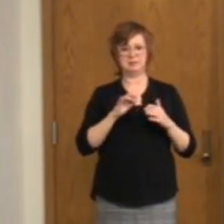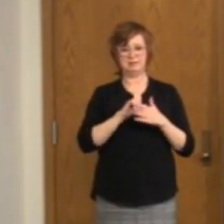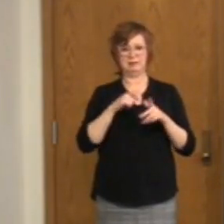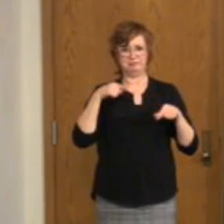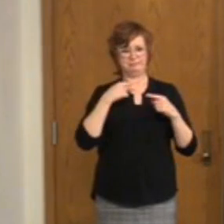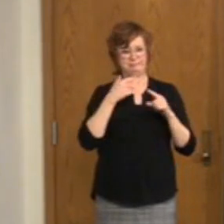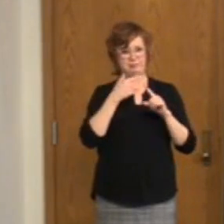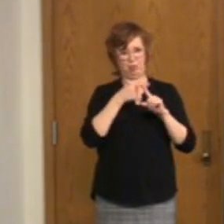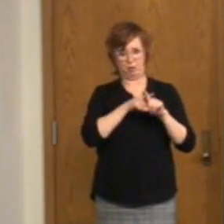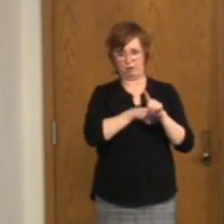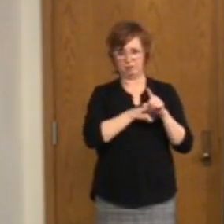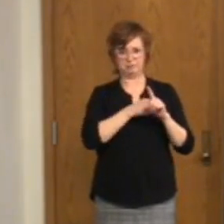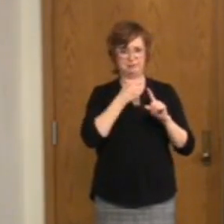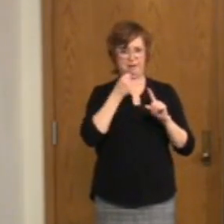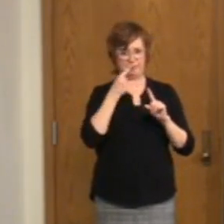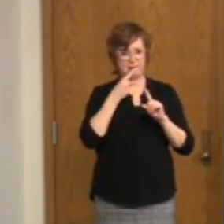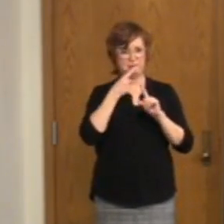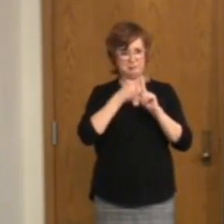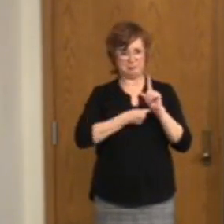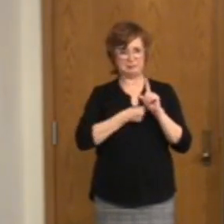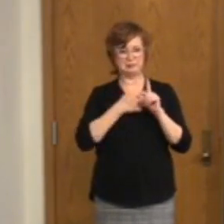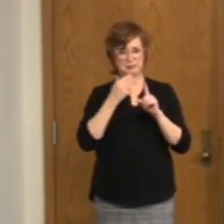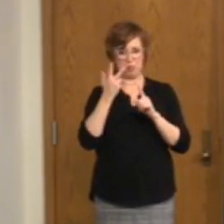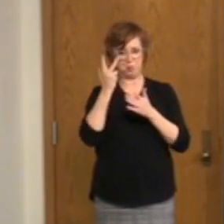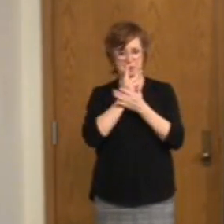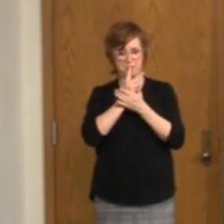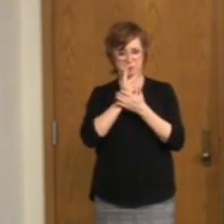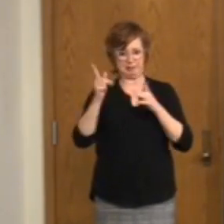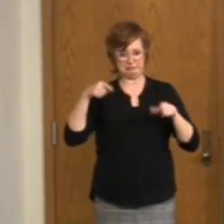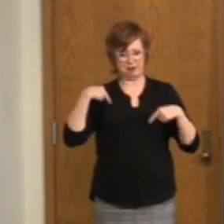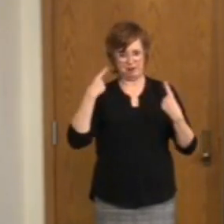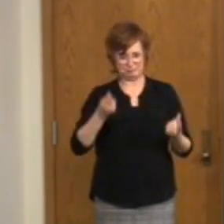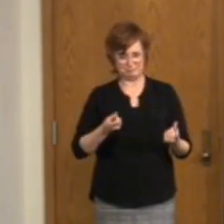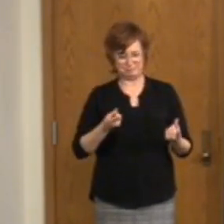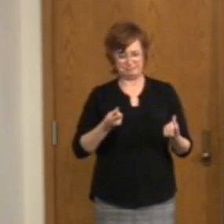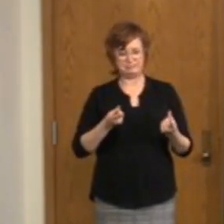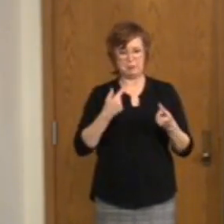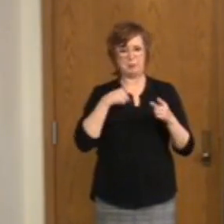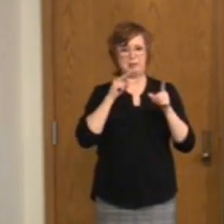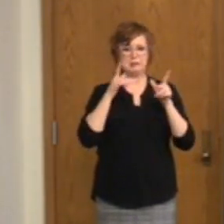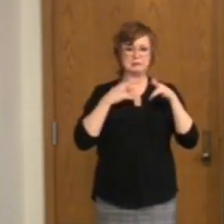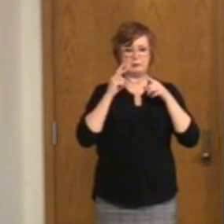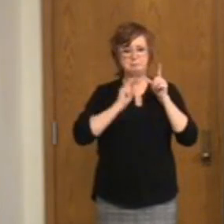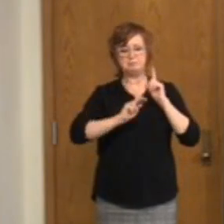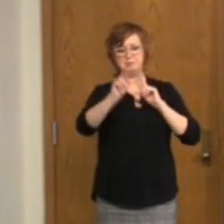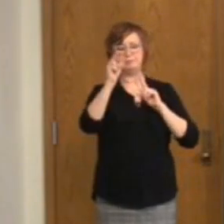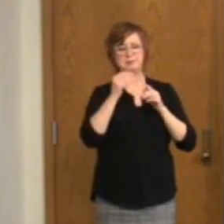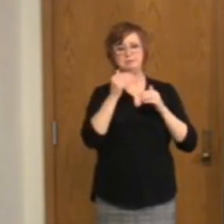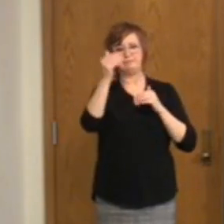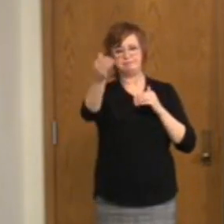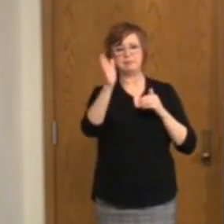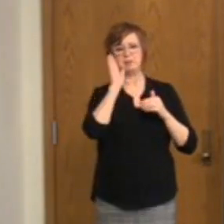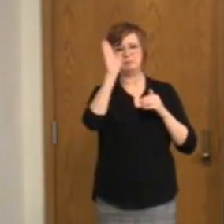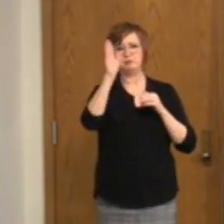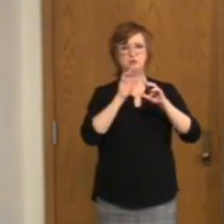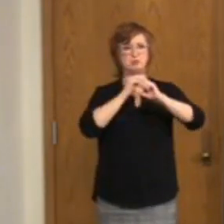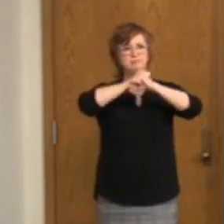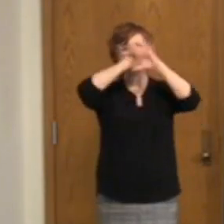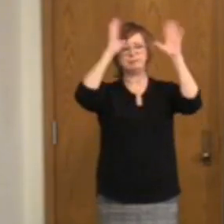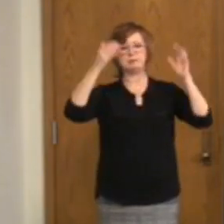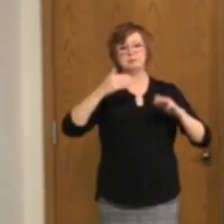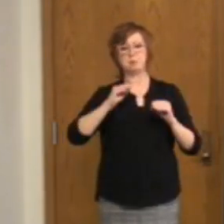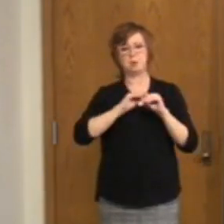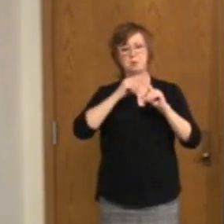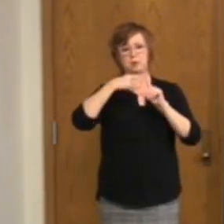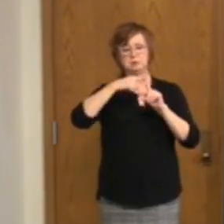weeks. Most certainly we look forward to better times ahead. Again, I would just close with thanking Saskatchewan people for